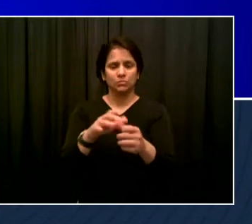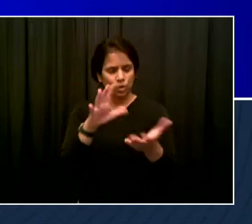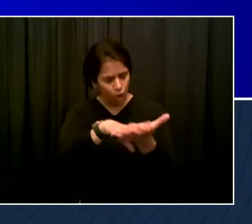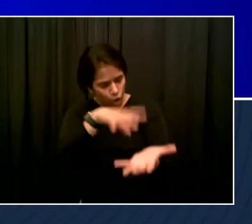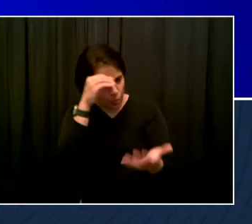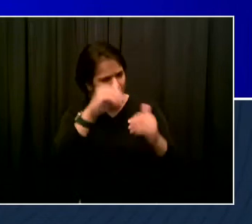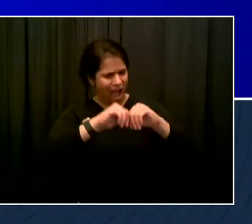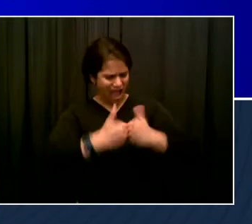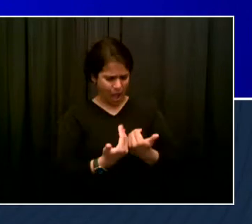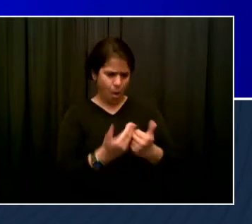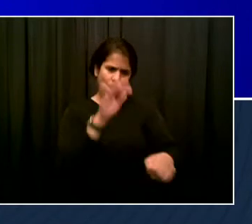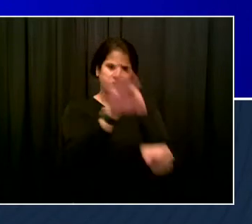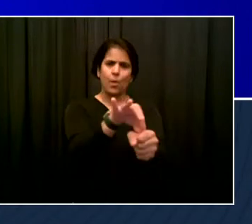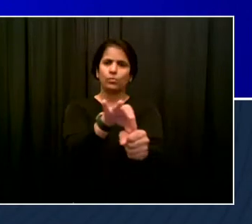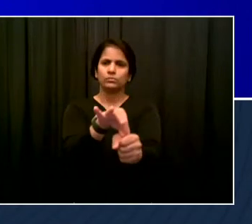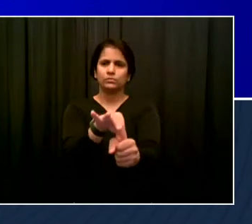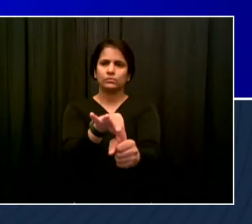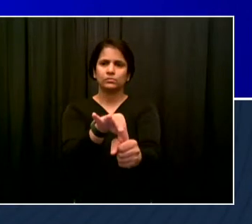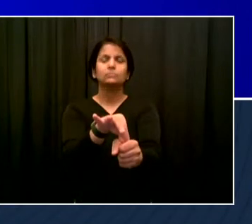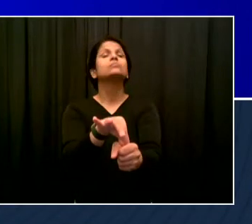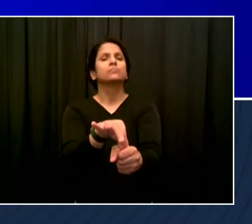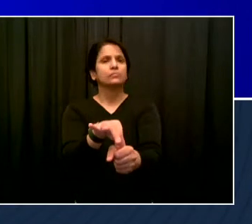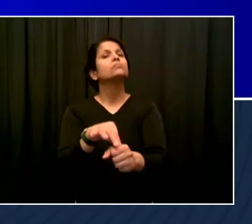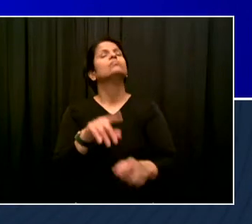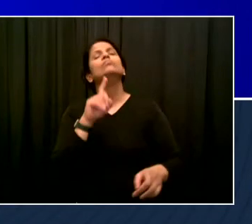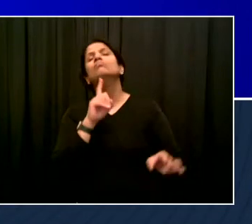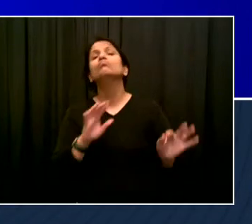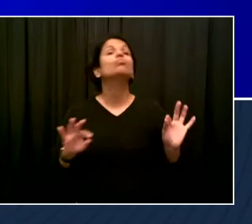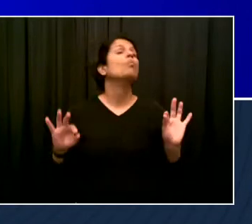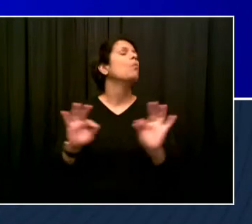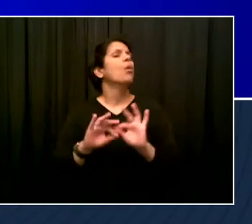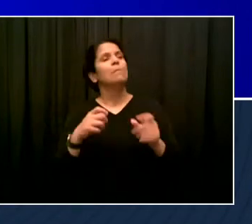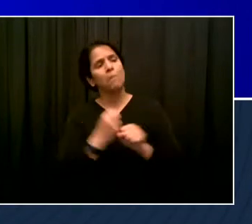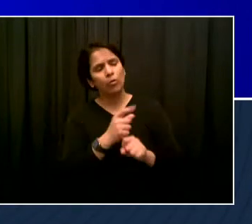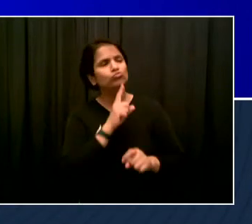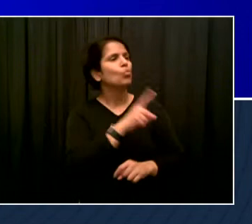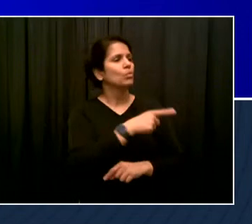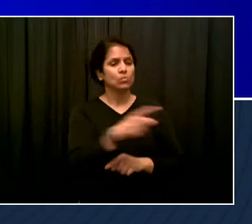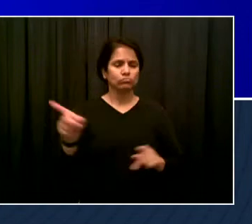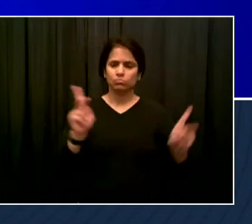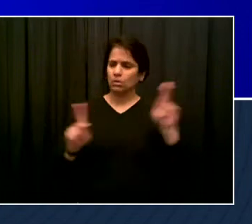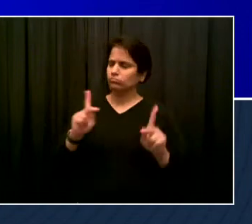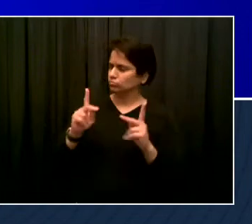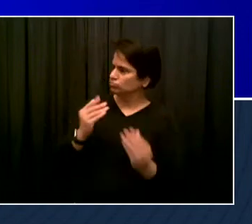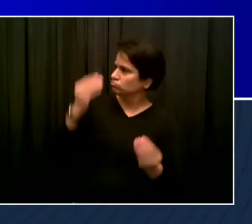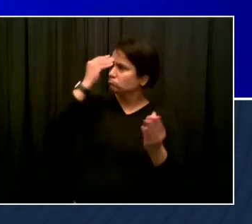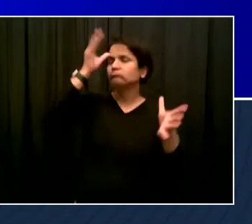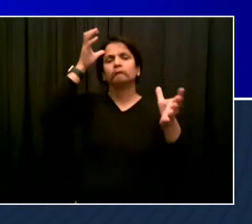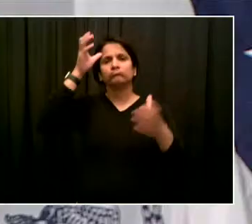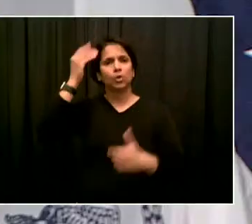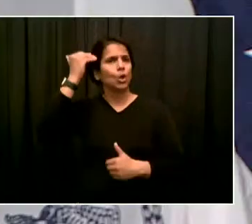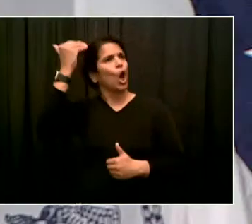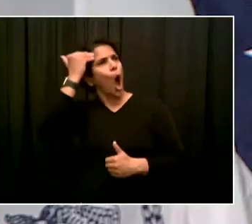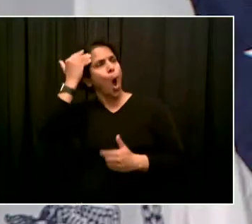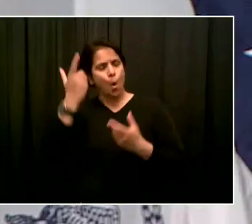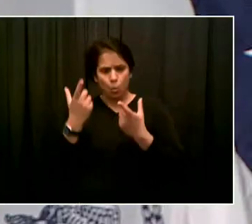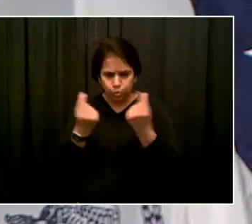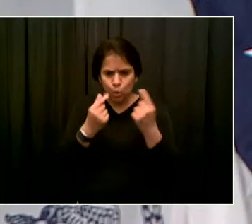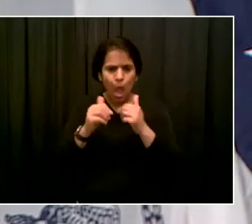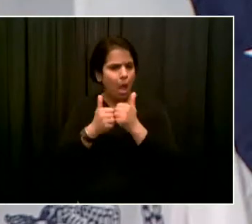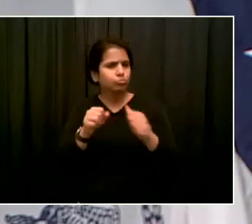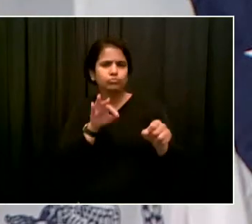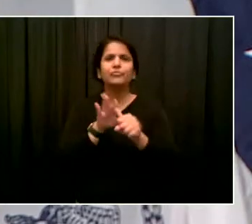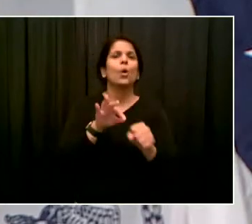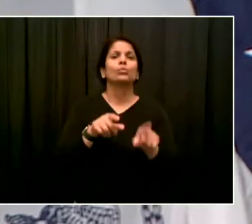effort is someone who has done great work over the last few years, working to create more and more democracy in New York City. You know, as we saw a